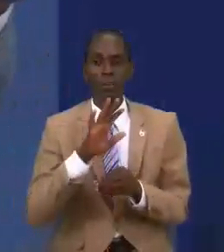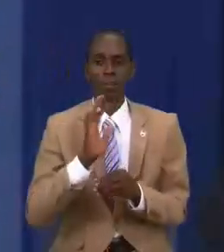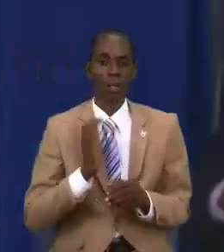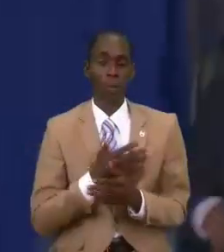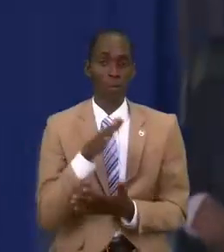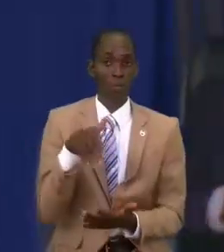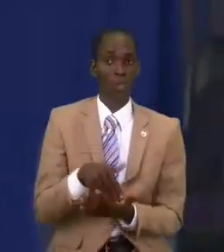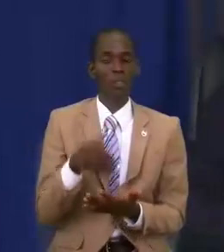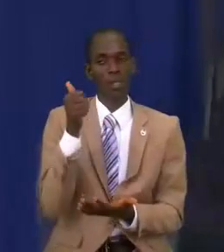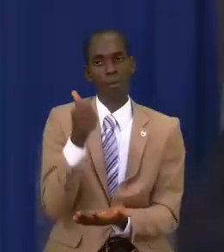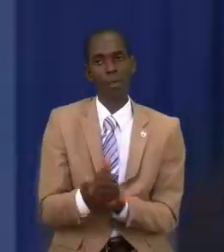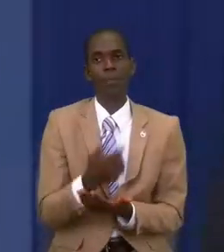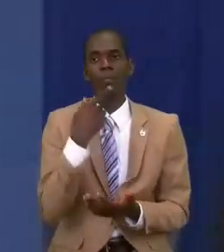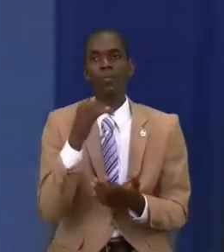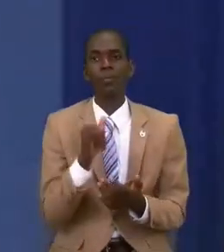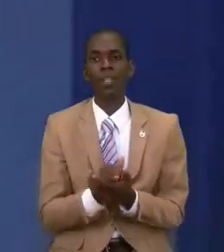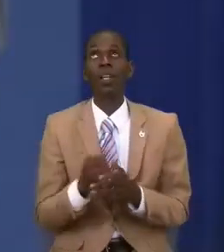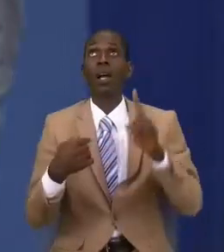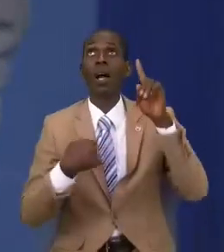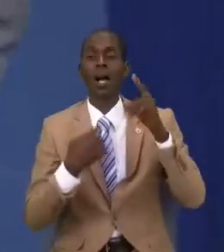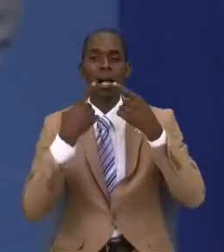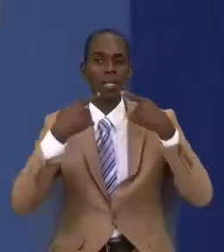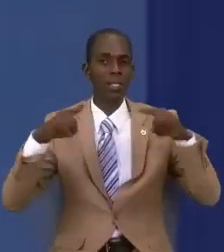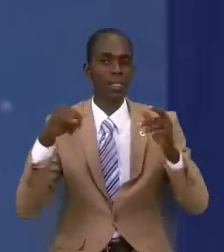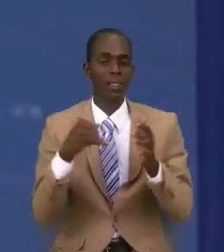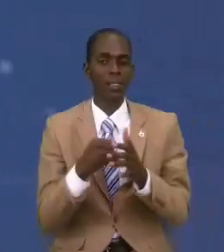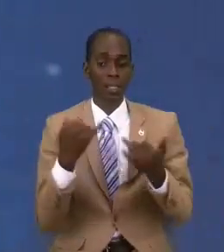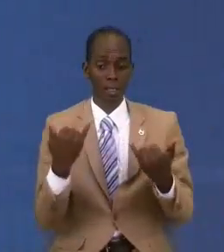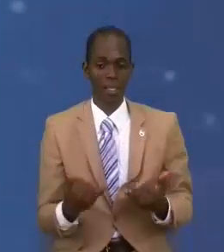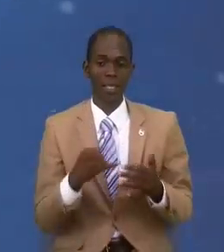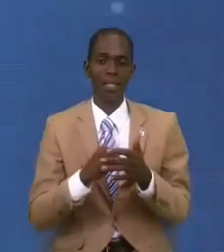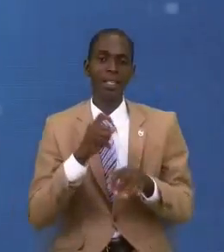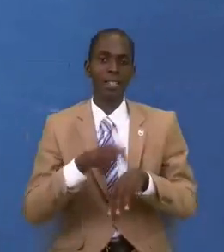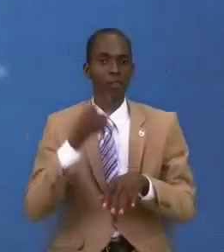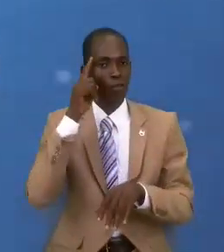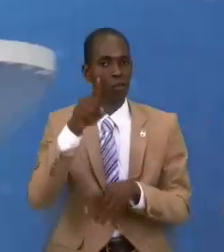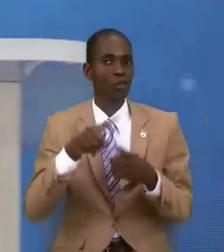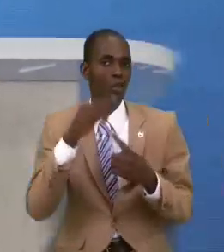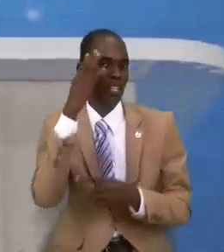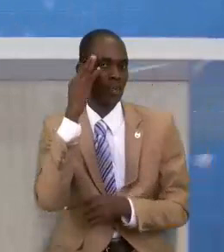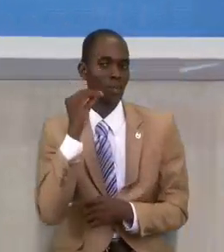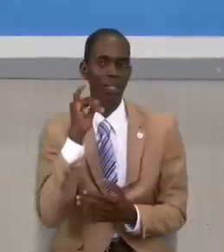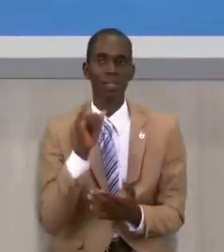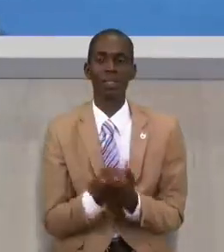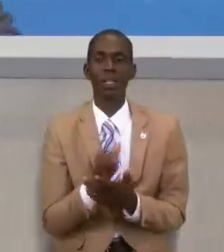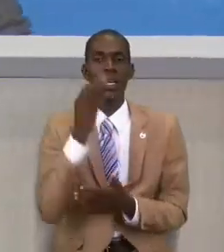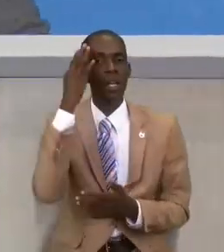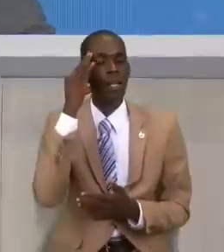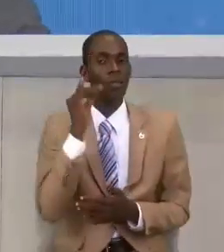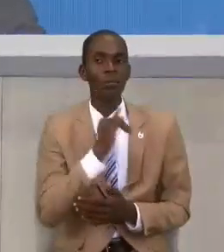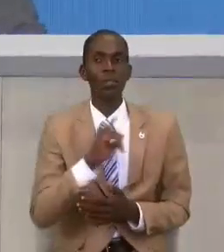the time for you to experience that, experiencing daily benefits from